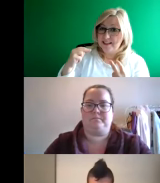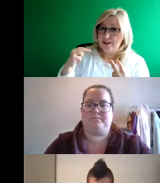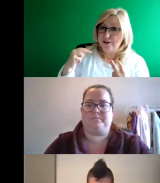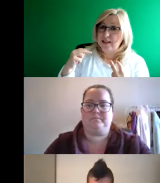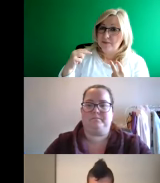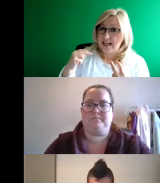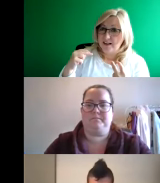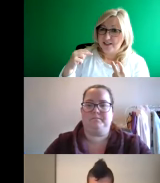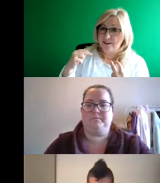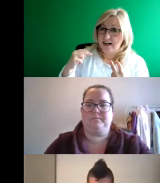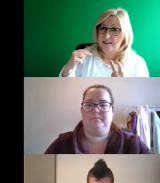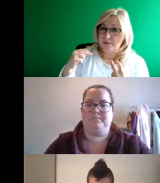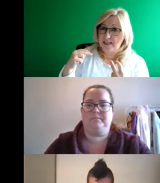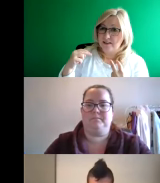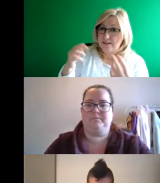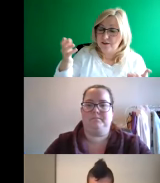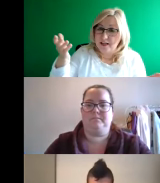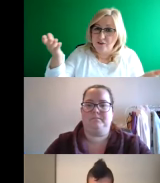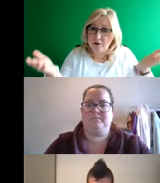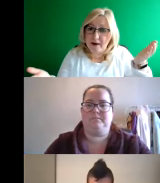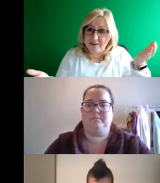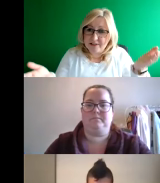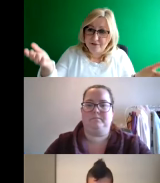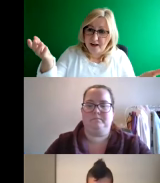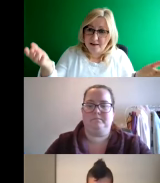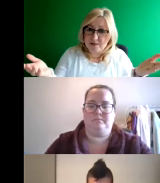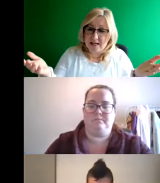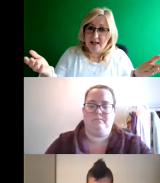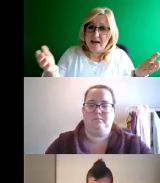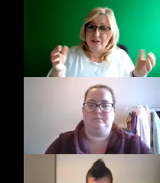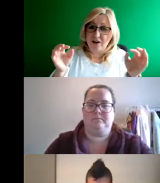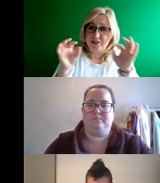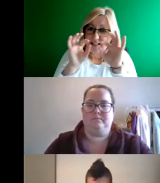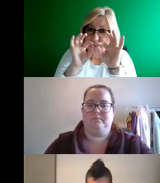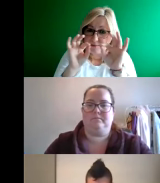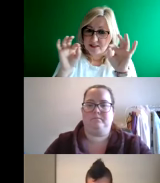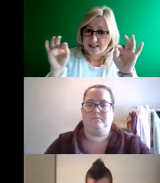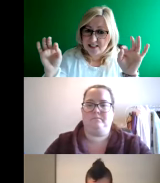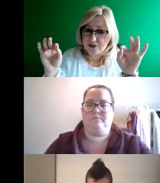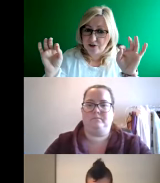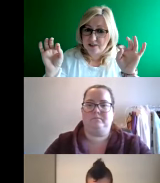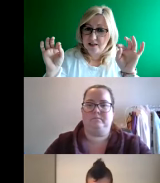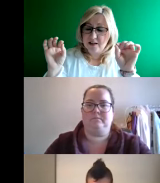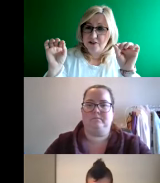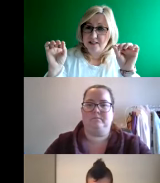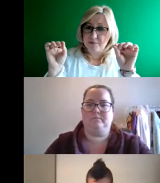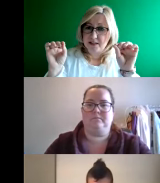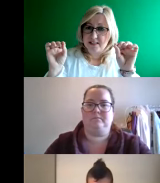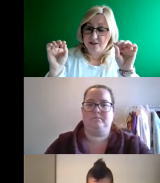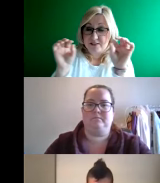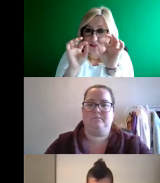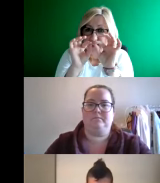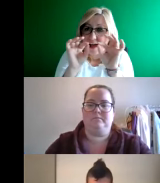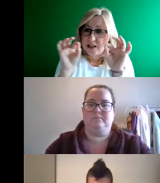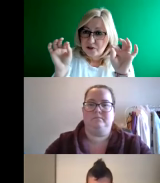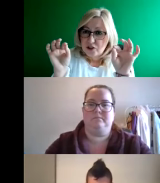might look at themselves and regard themselves. So again, you've got comparative frames, and you've got in terms of the discourse, there's the piece